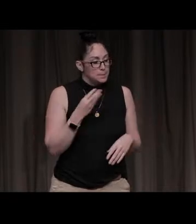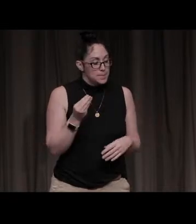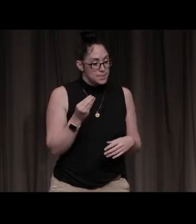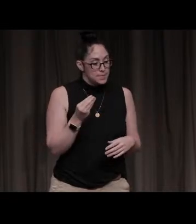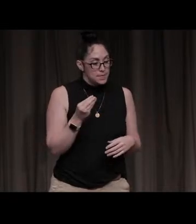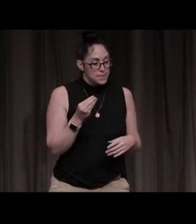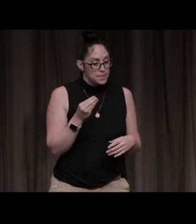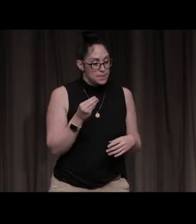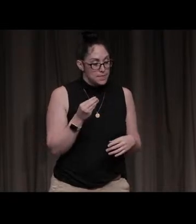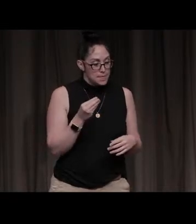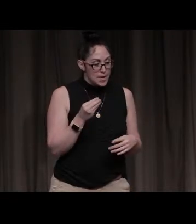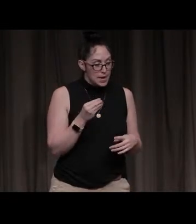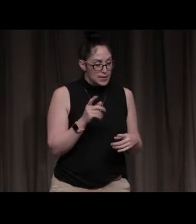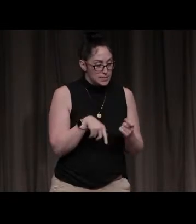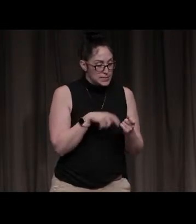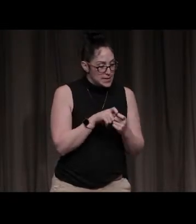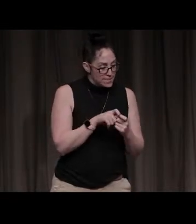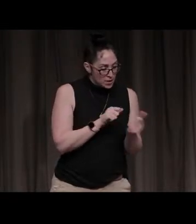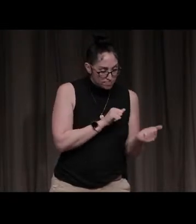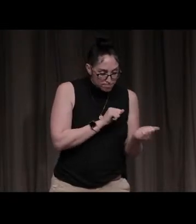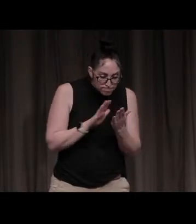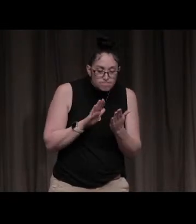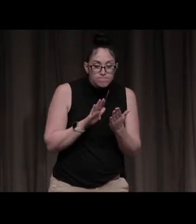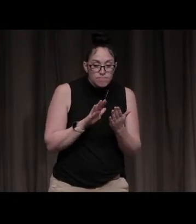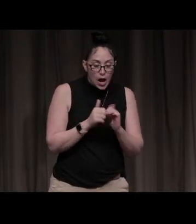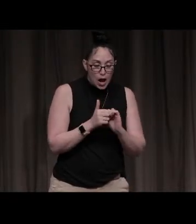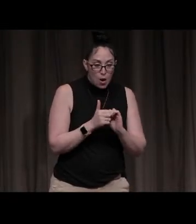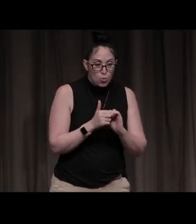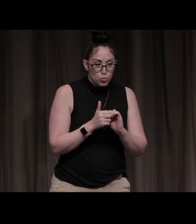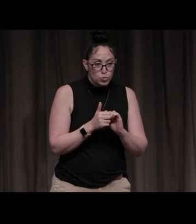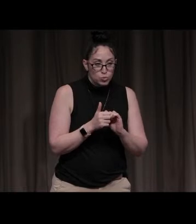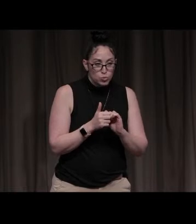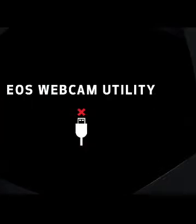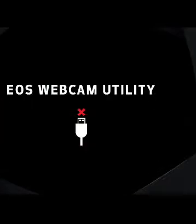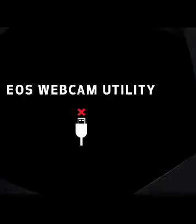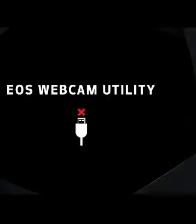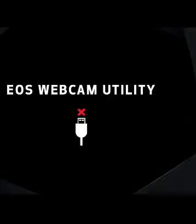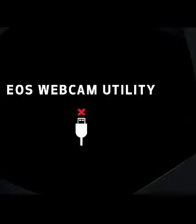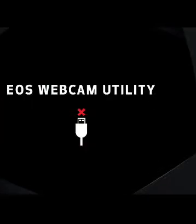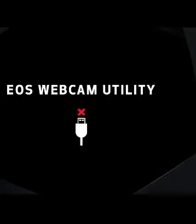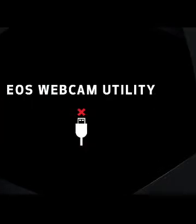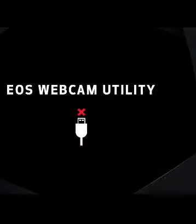strategically tackle it, not only through exhibitions, staffing.